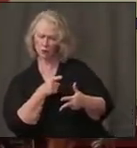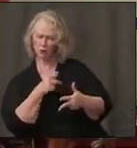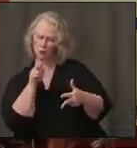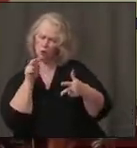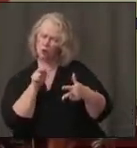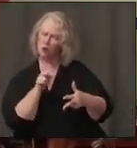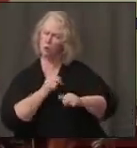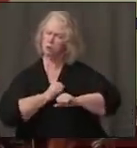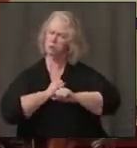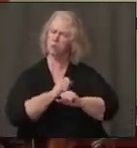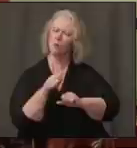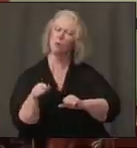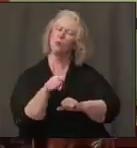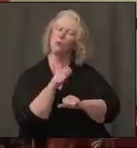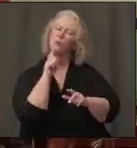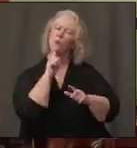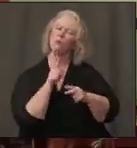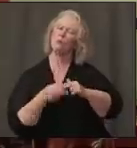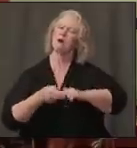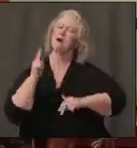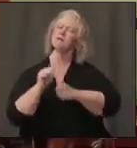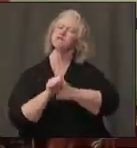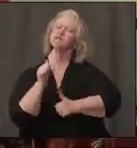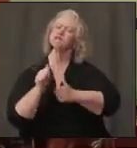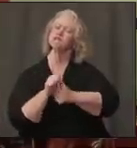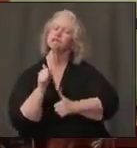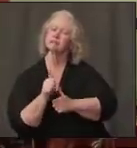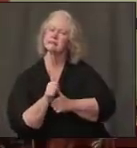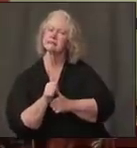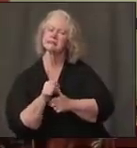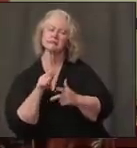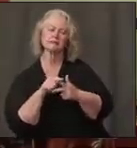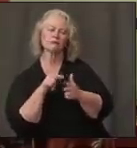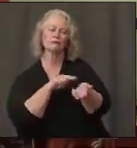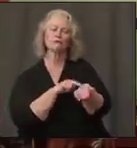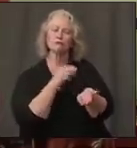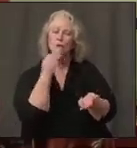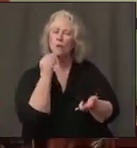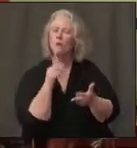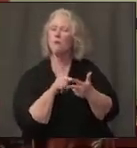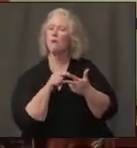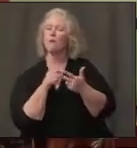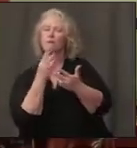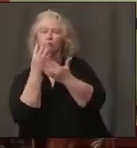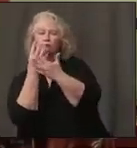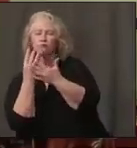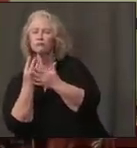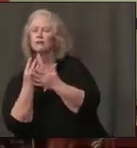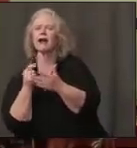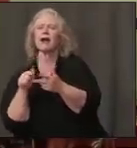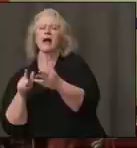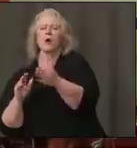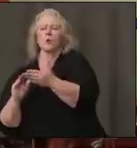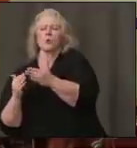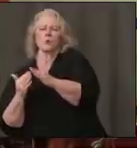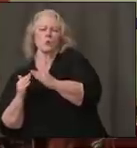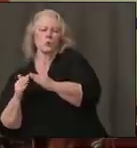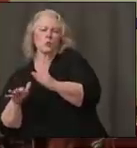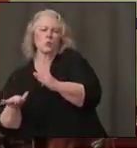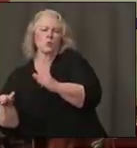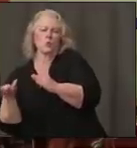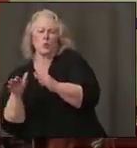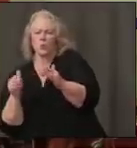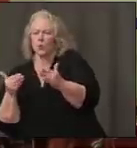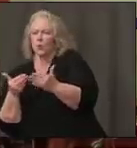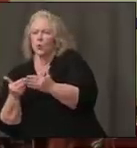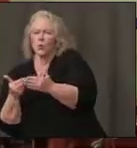nursing homes, prisons, and other circumstances, but also being aware that there are high-risk neighborhoods and working and focusing attention